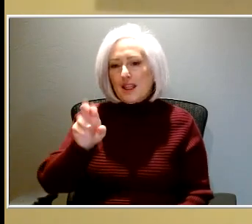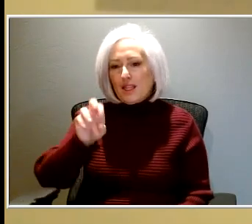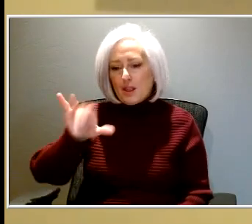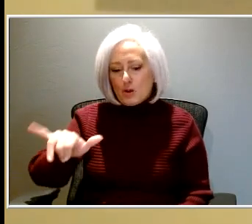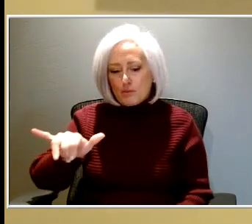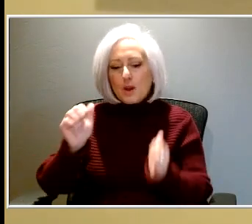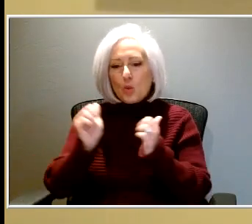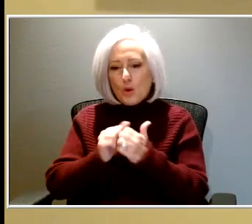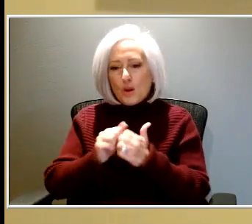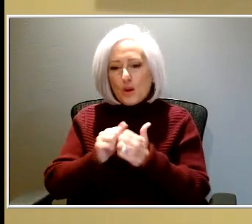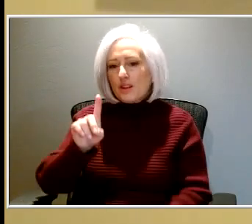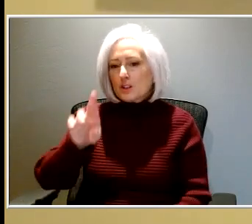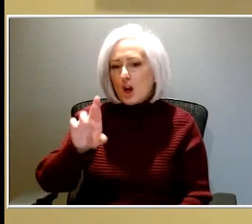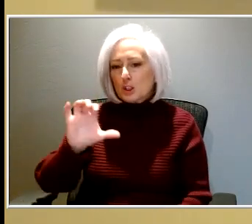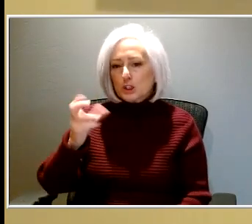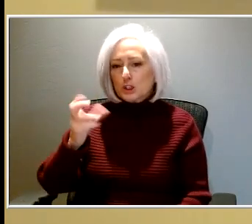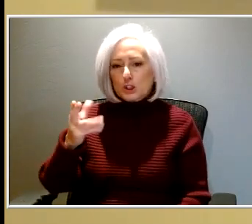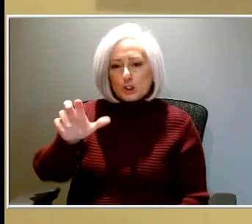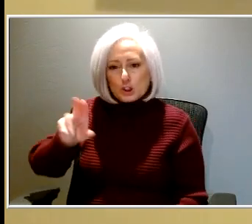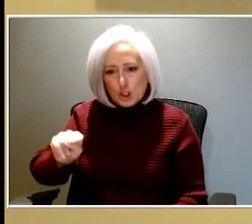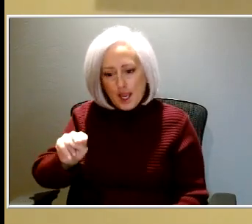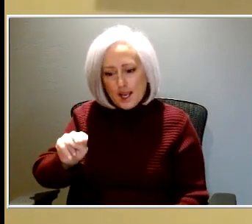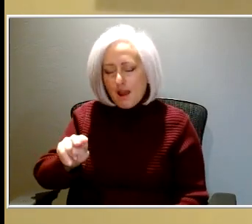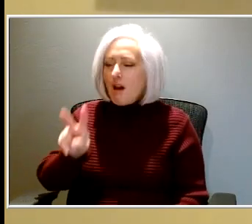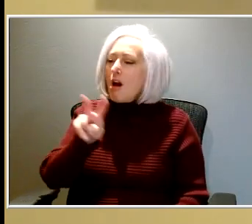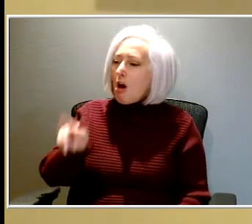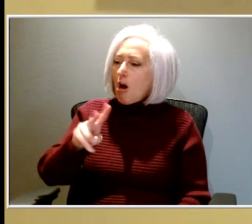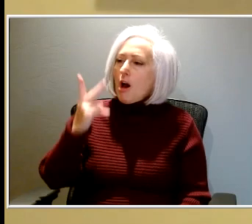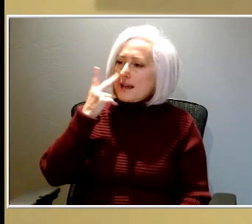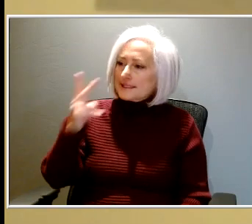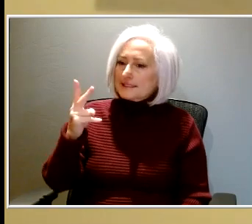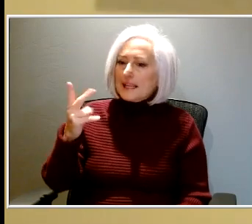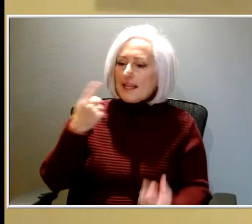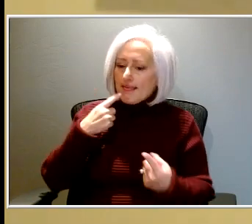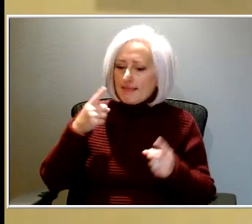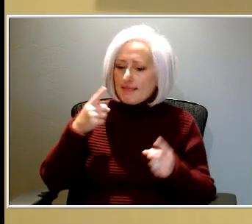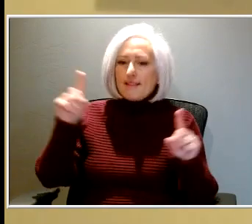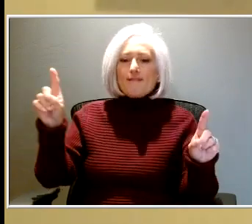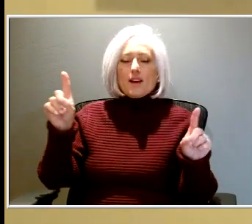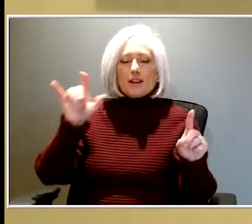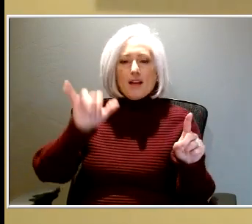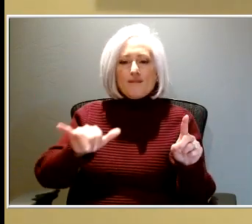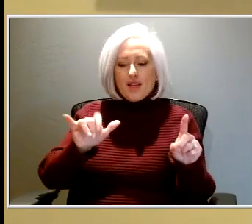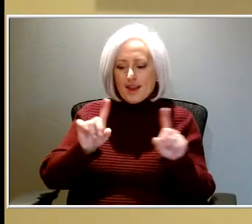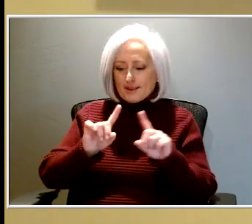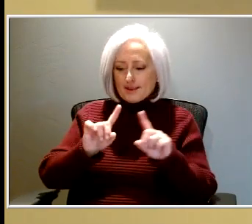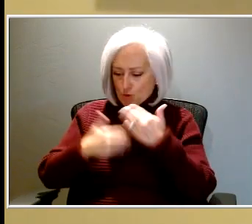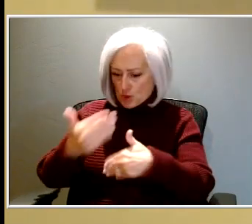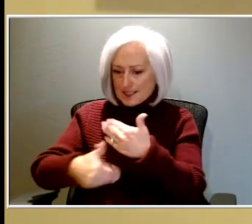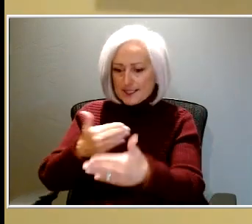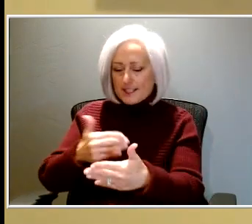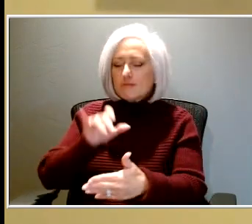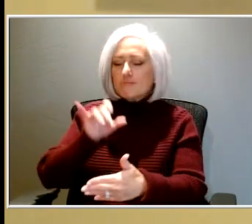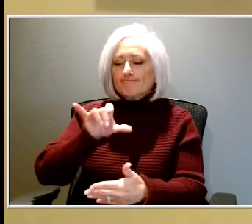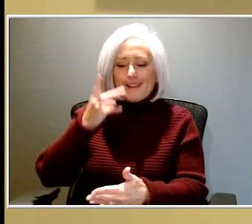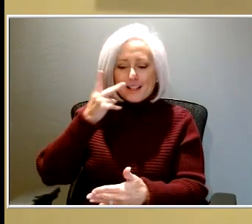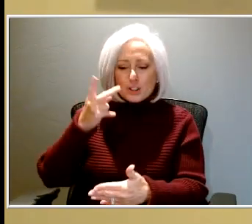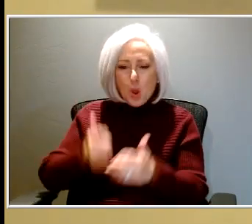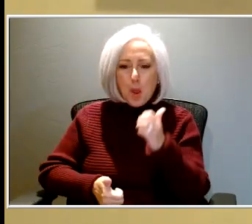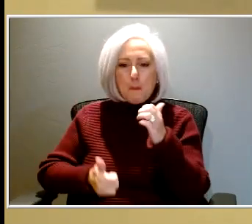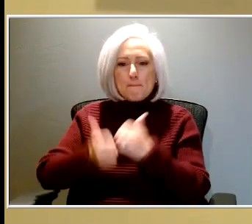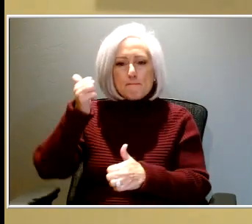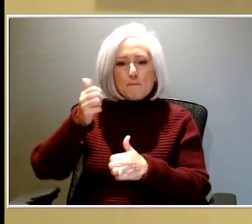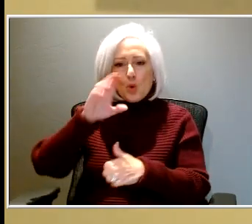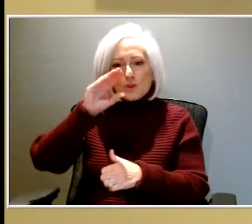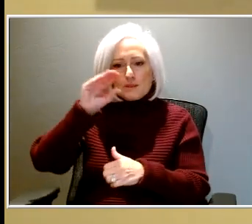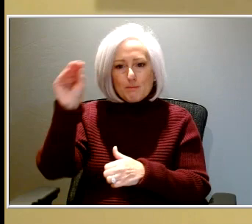when I began looking at the efficacy of these different protocols, I found this had a much higher rate of